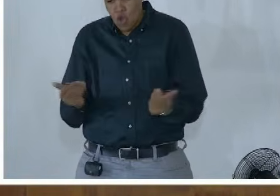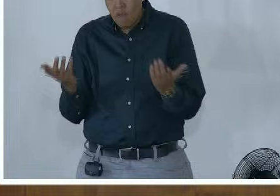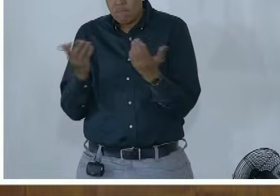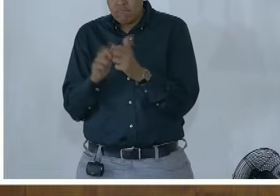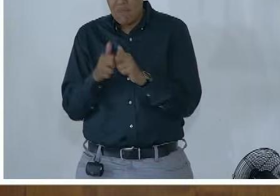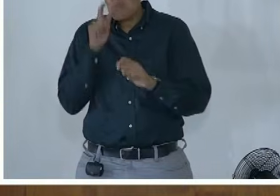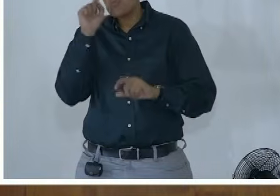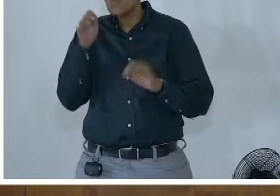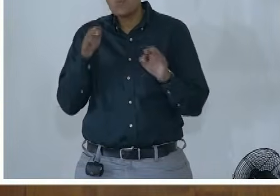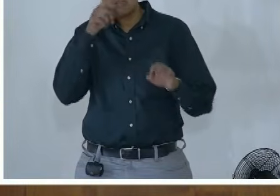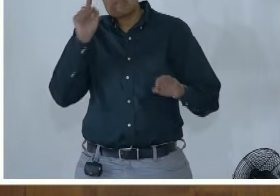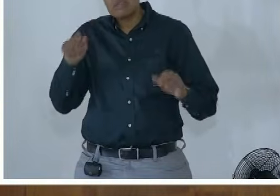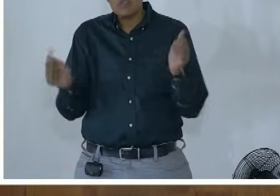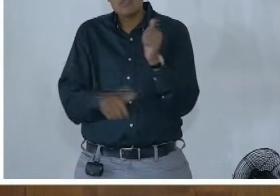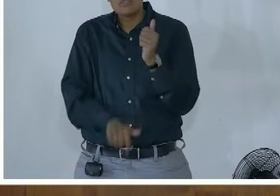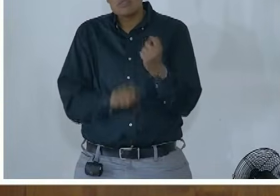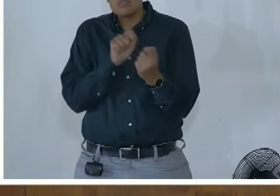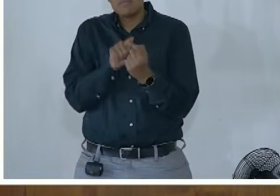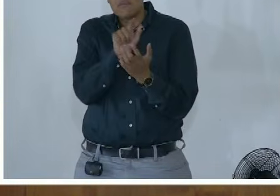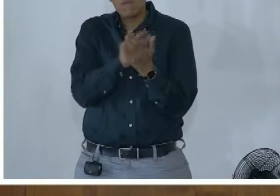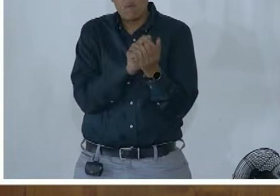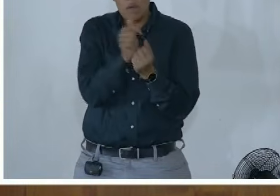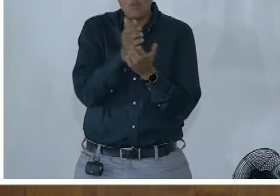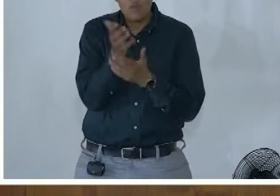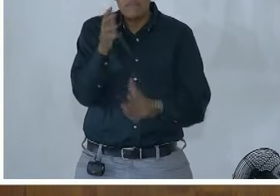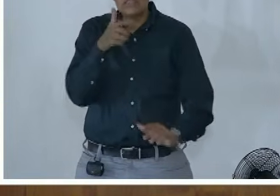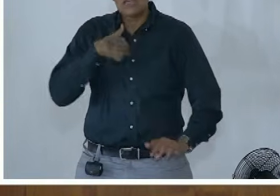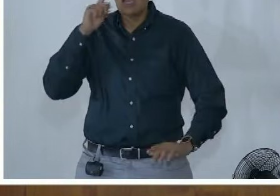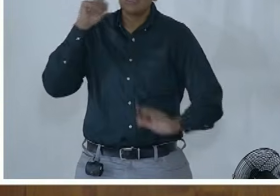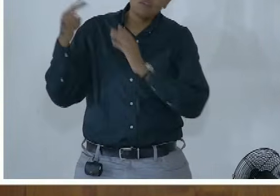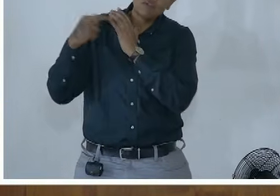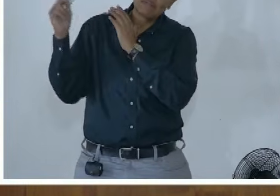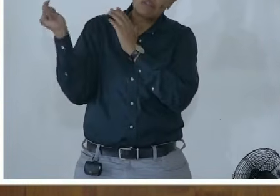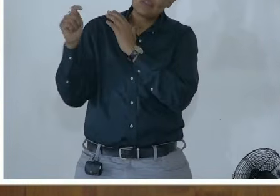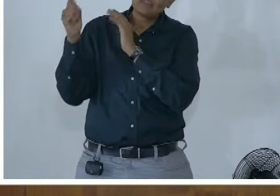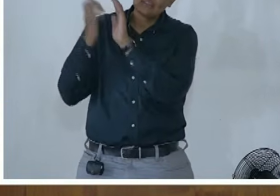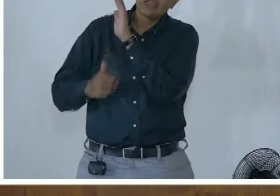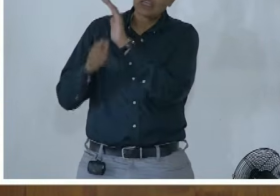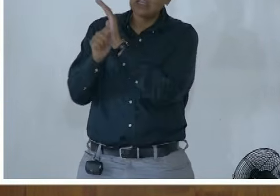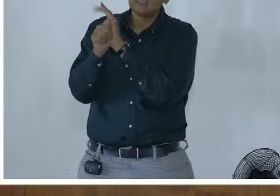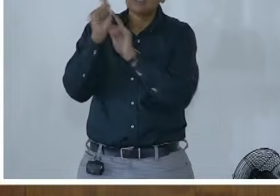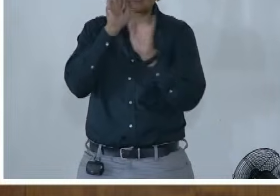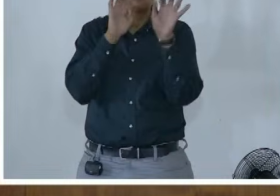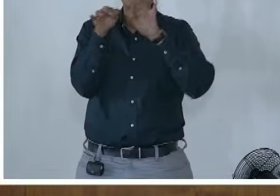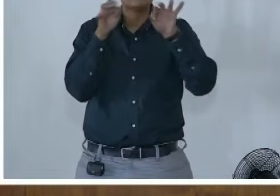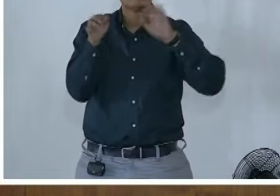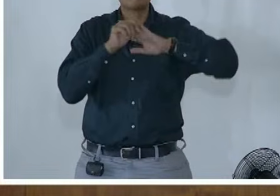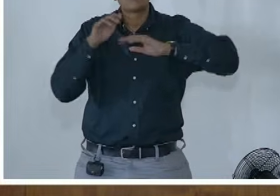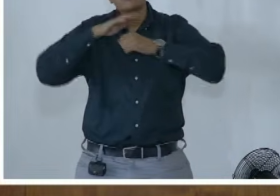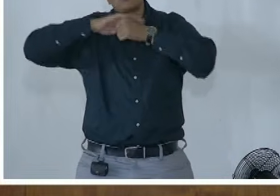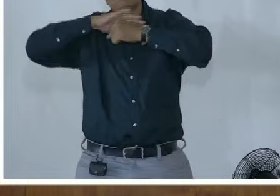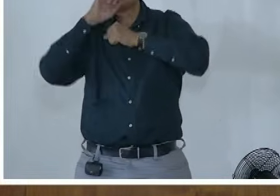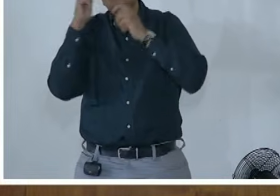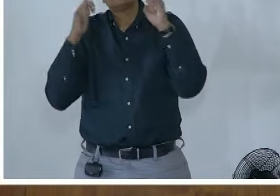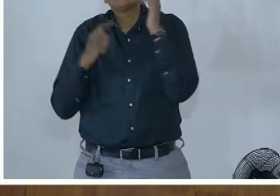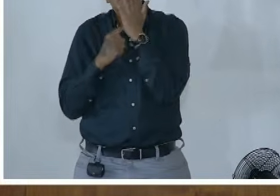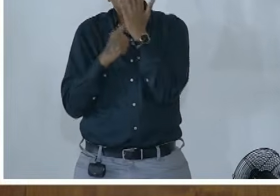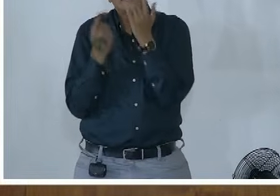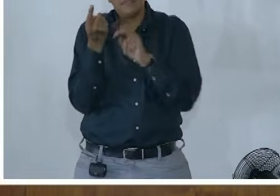this particular bill. And I'm referring to the section that defines domestic